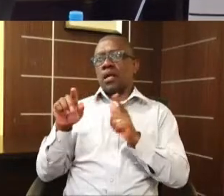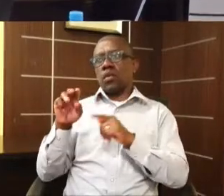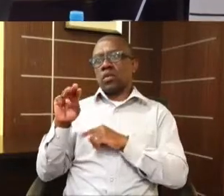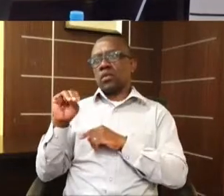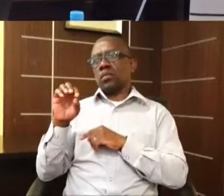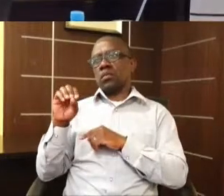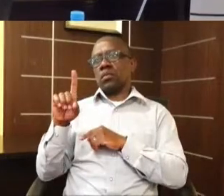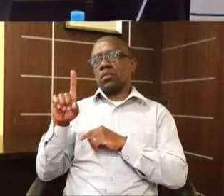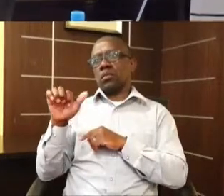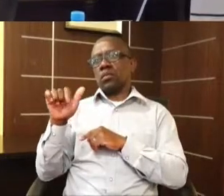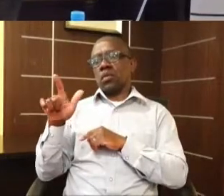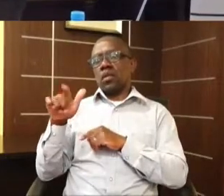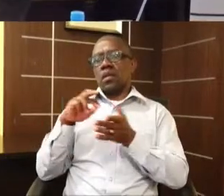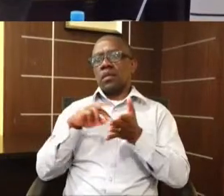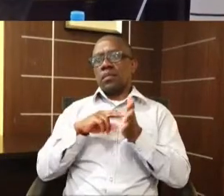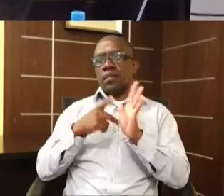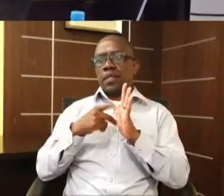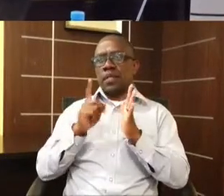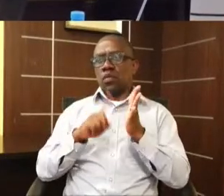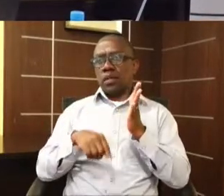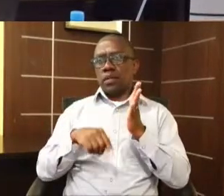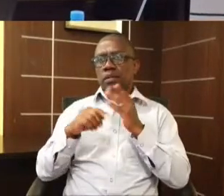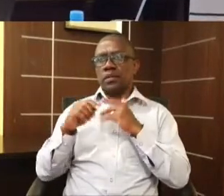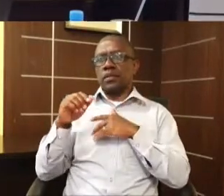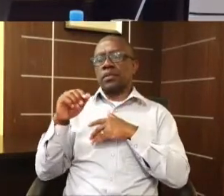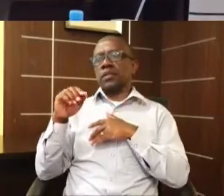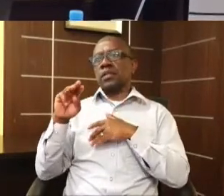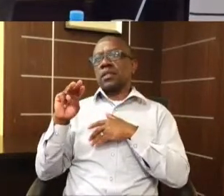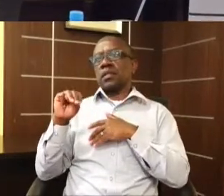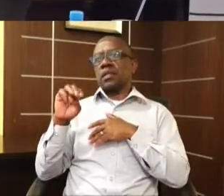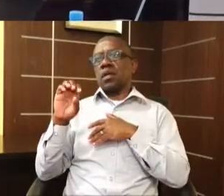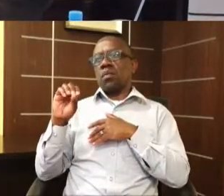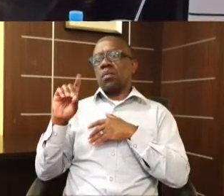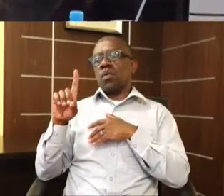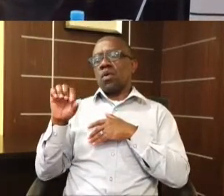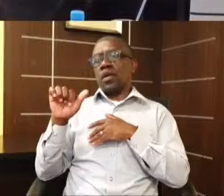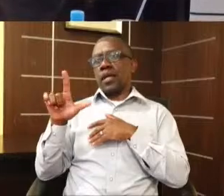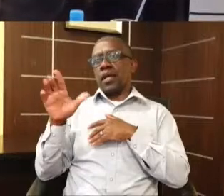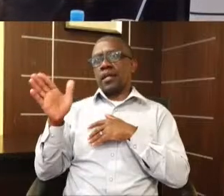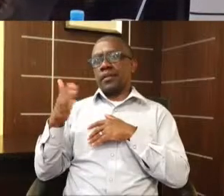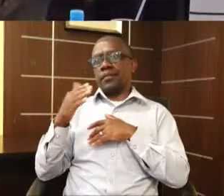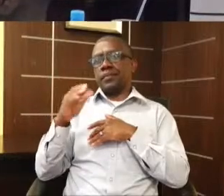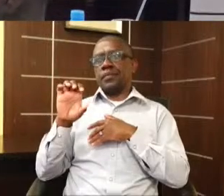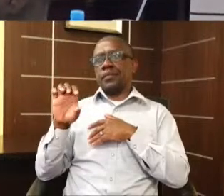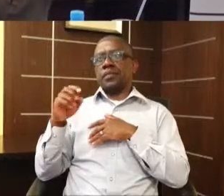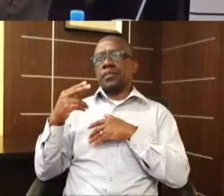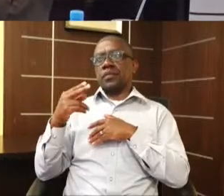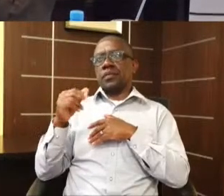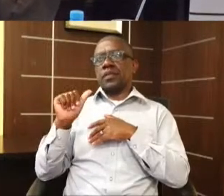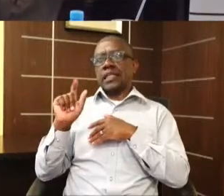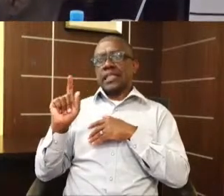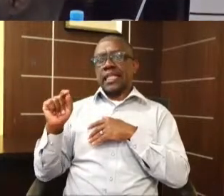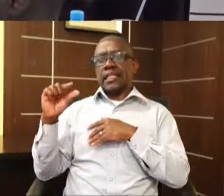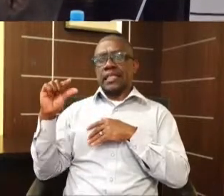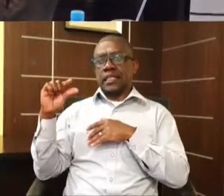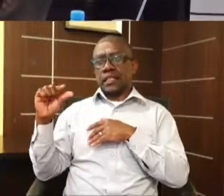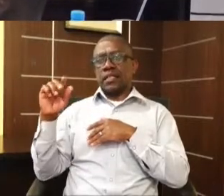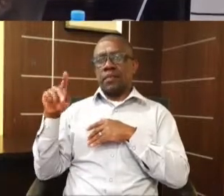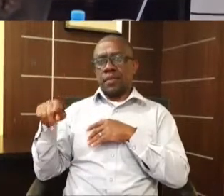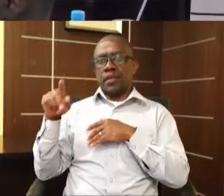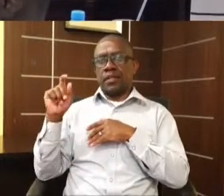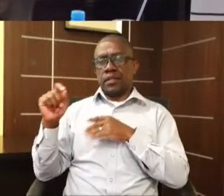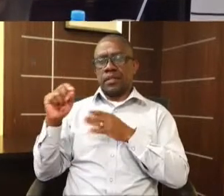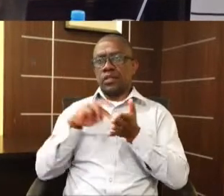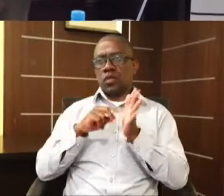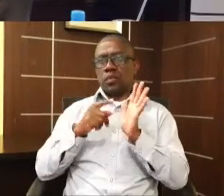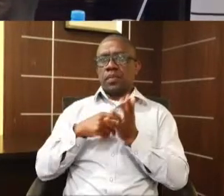large language models, I'm referring to models such as ChatGPT, they're able to keep evolving. The information that we